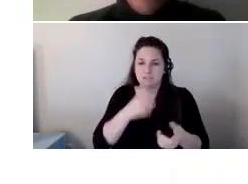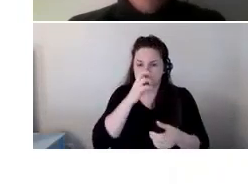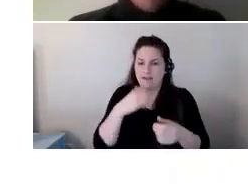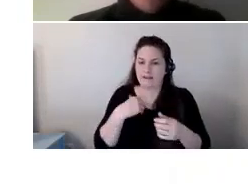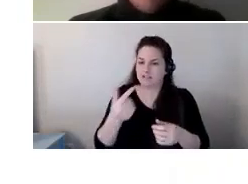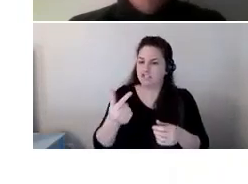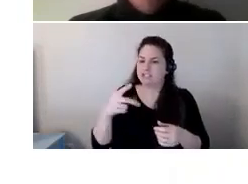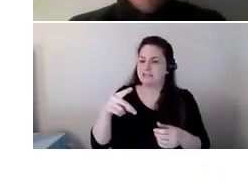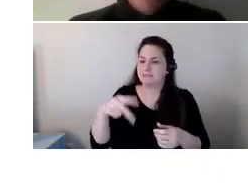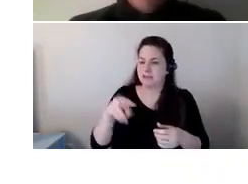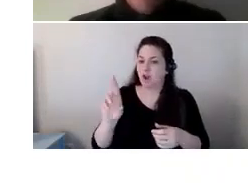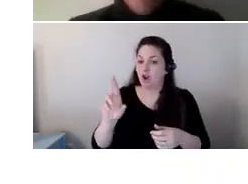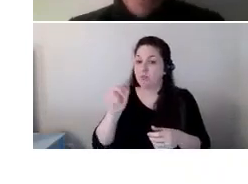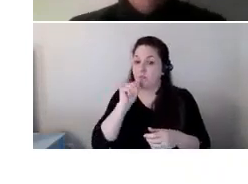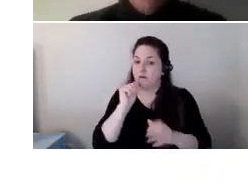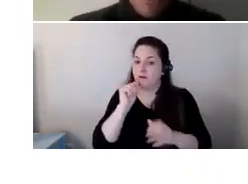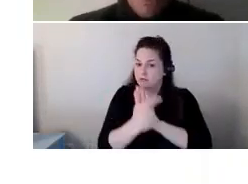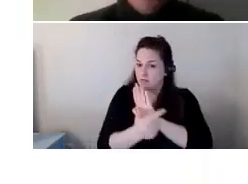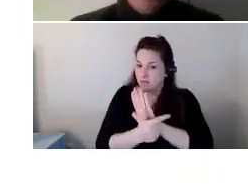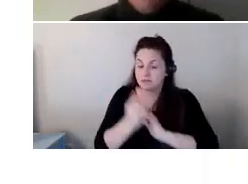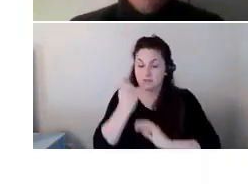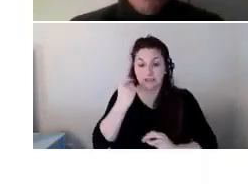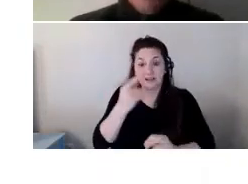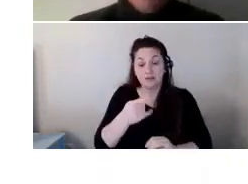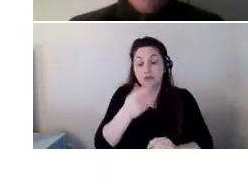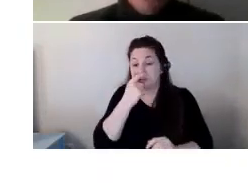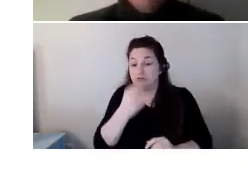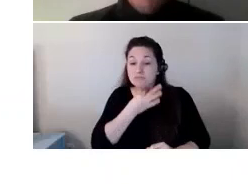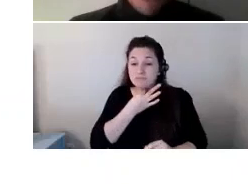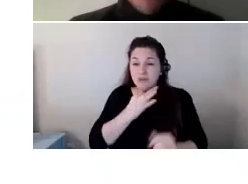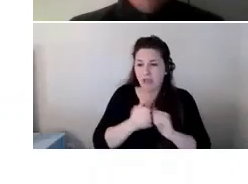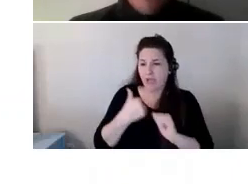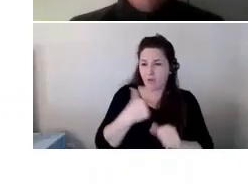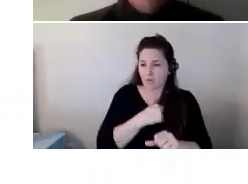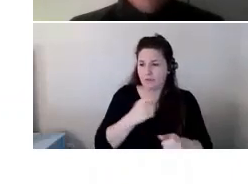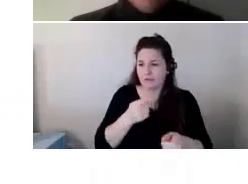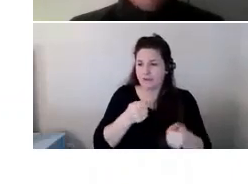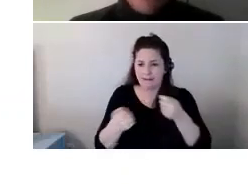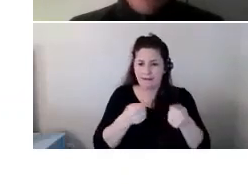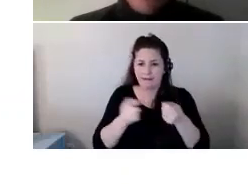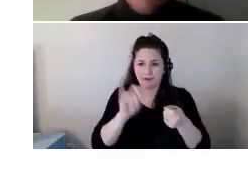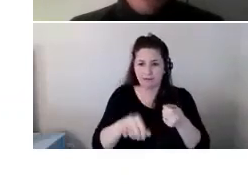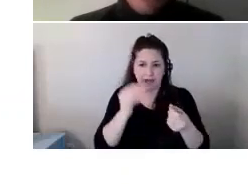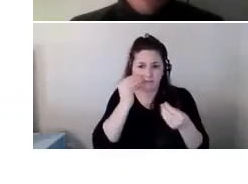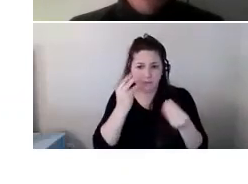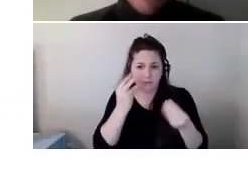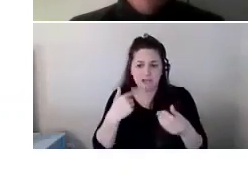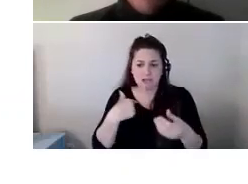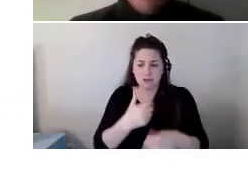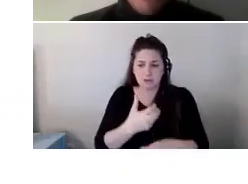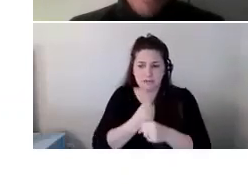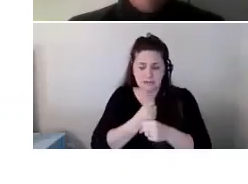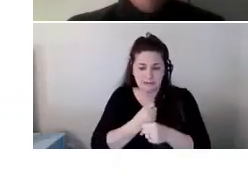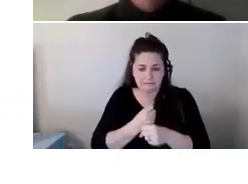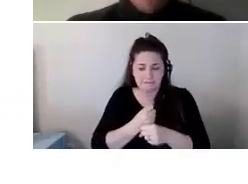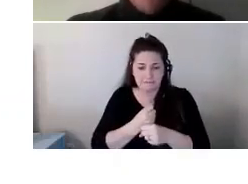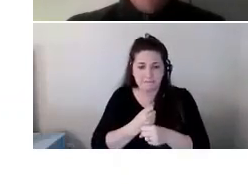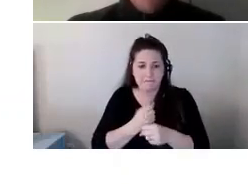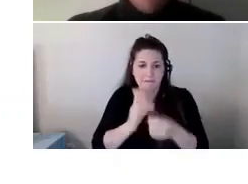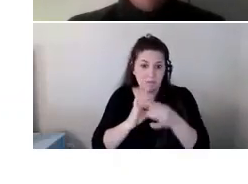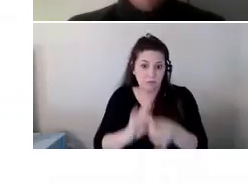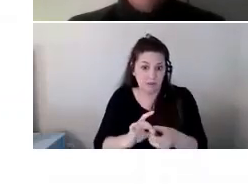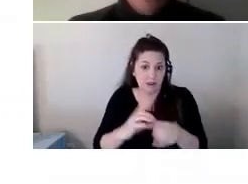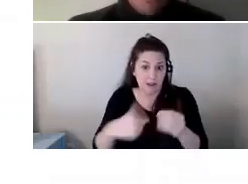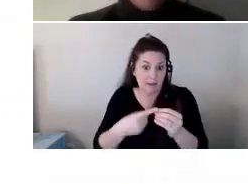laws. So if you're interested in how we handle the information that we receive about